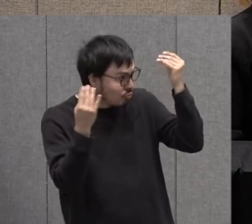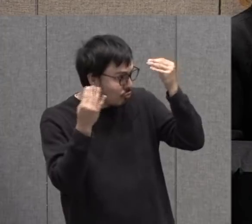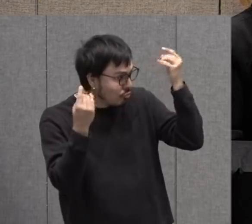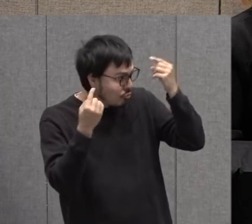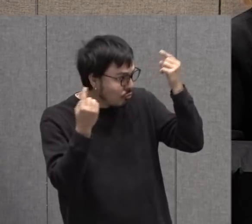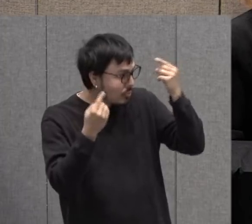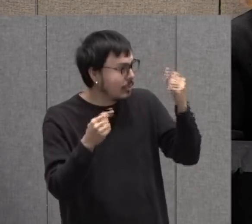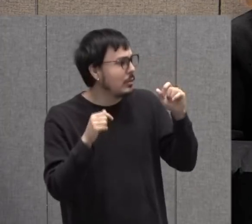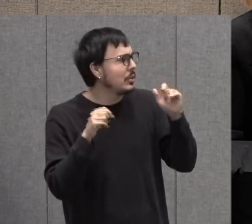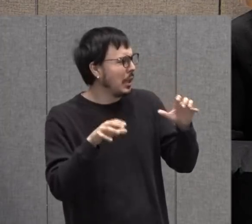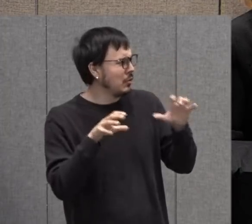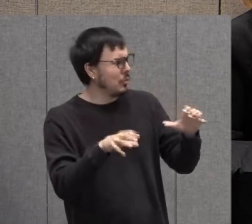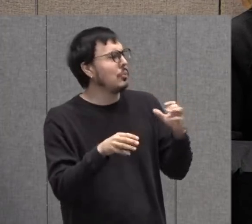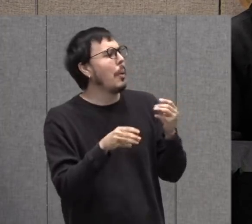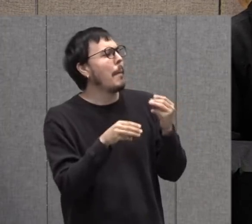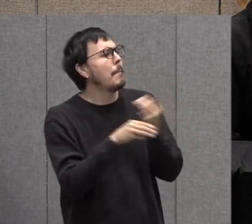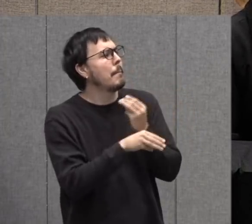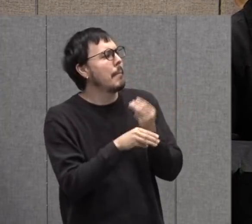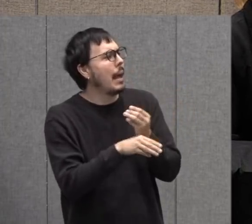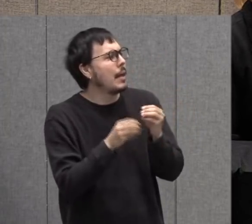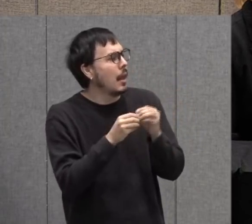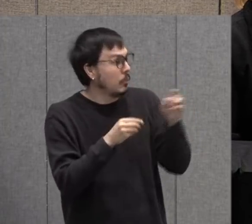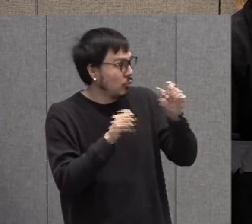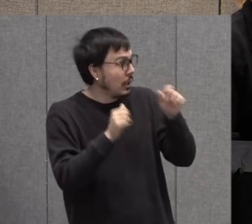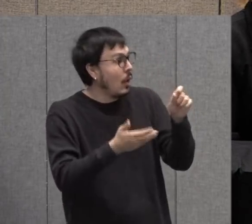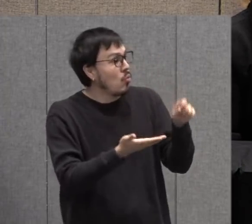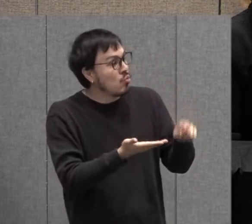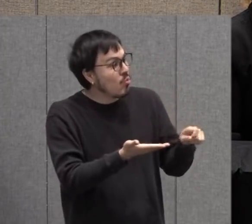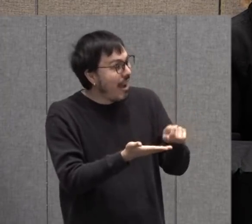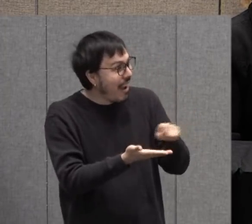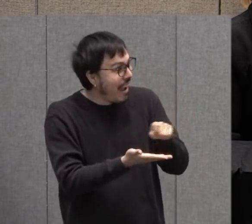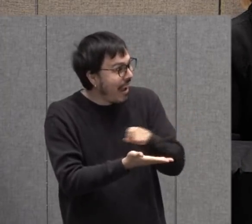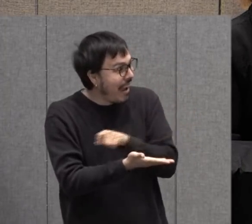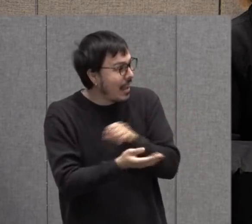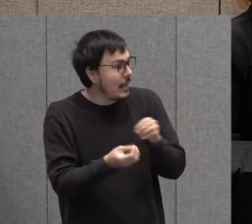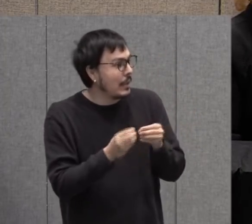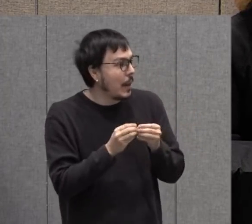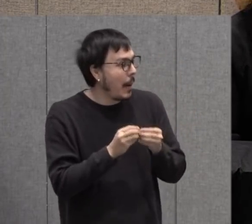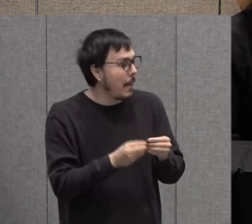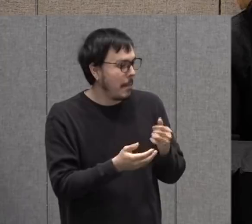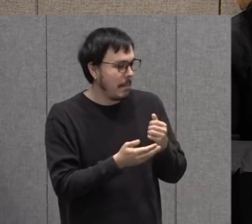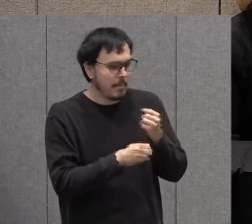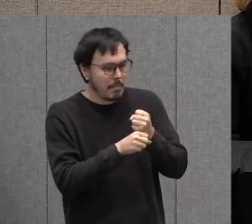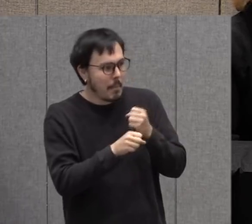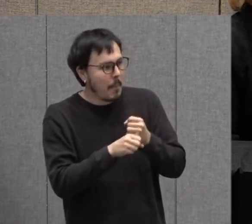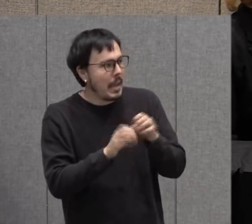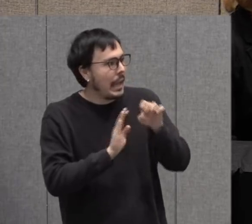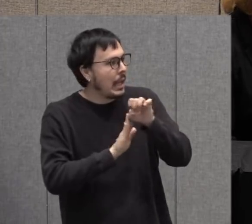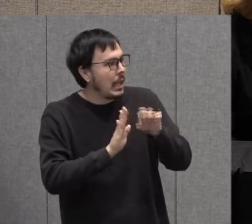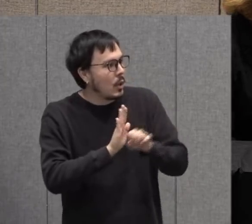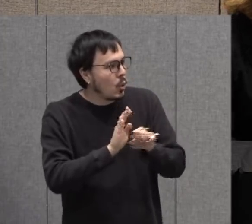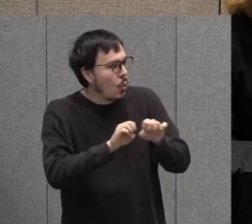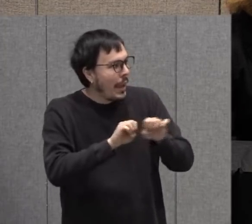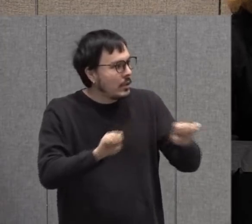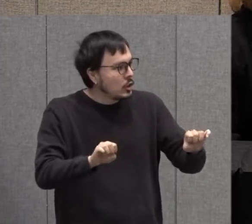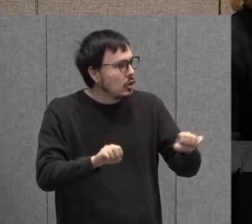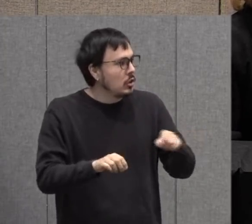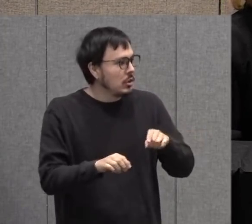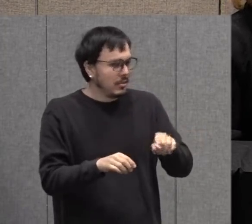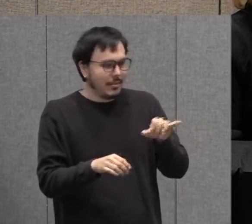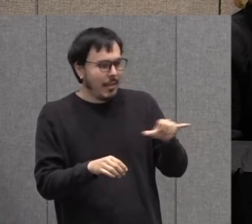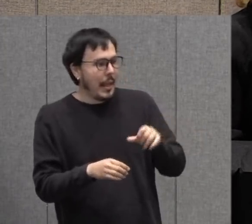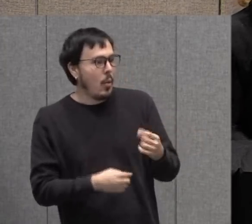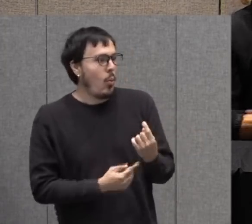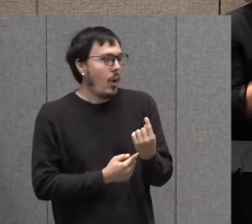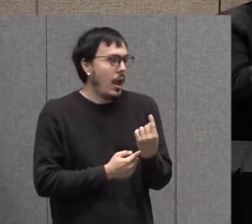do this number math when you write down the numbers to make like an equation, like 1, and